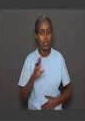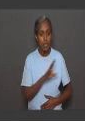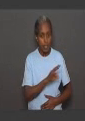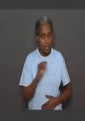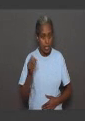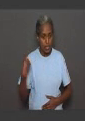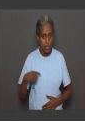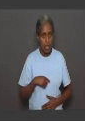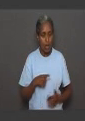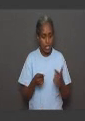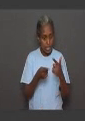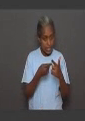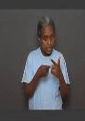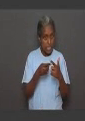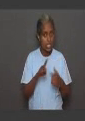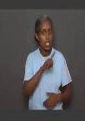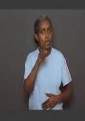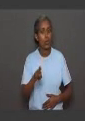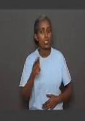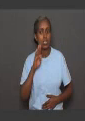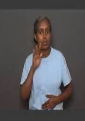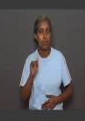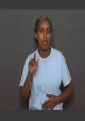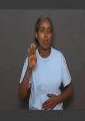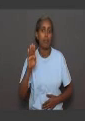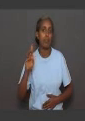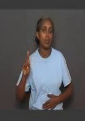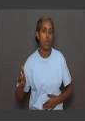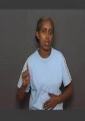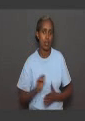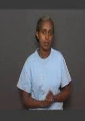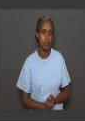and our second equation by B1.